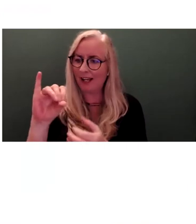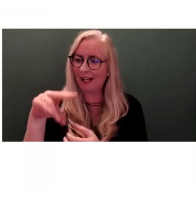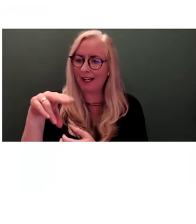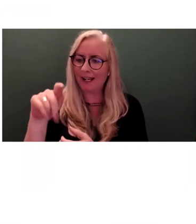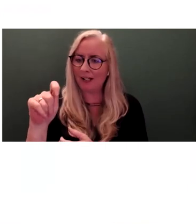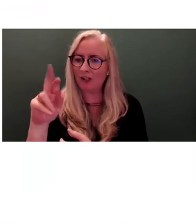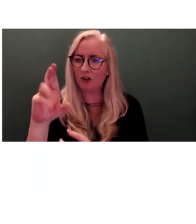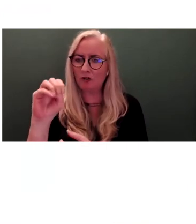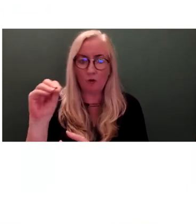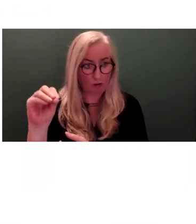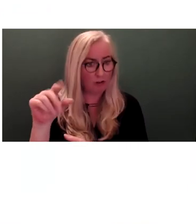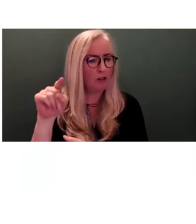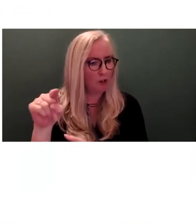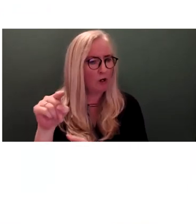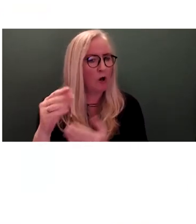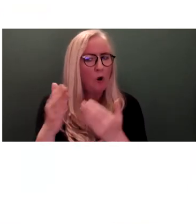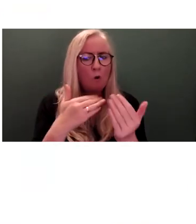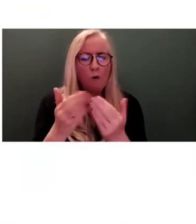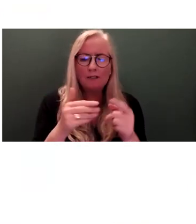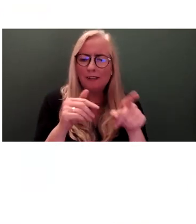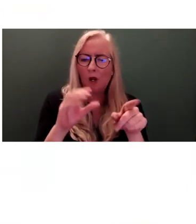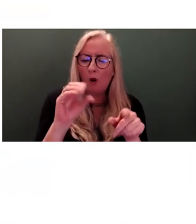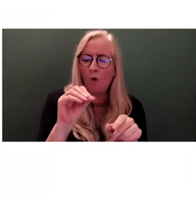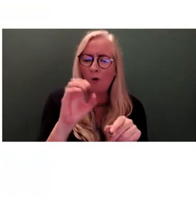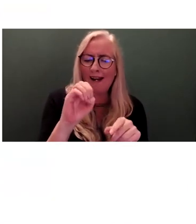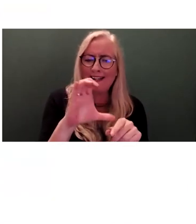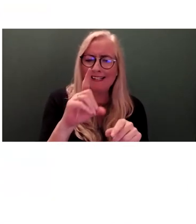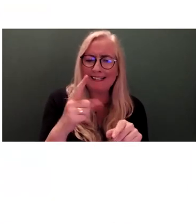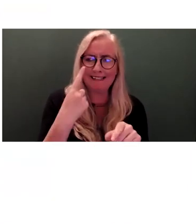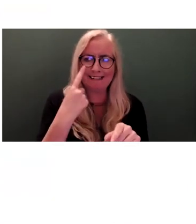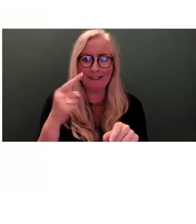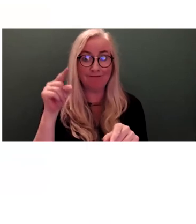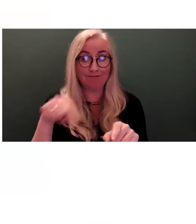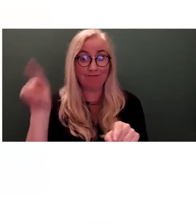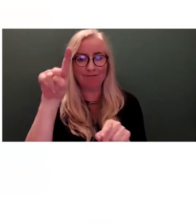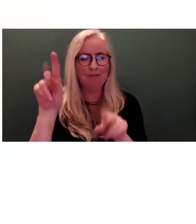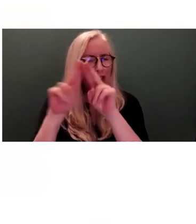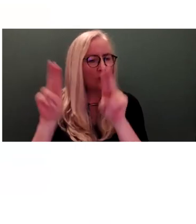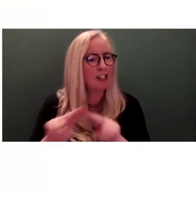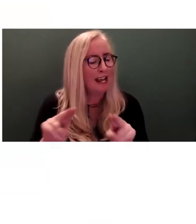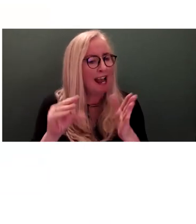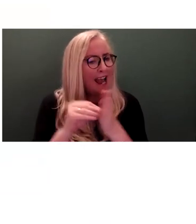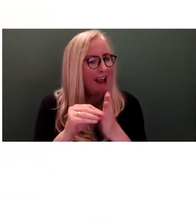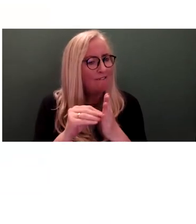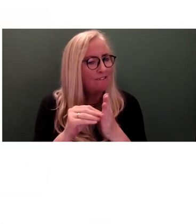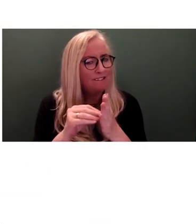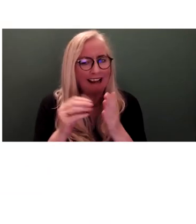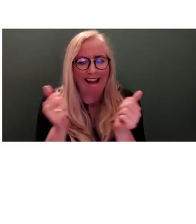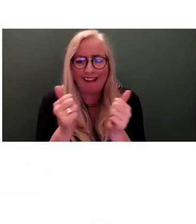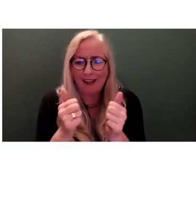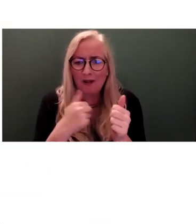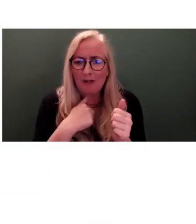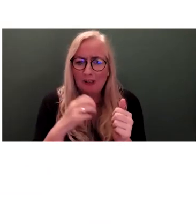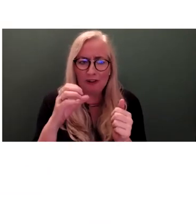and what the OECD sees internationally, is there a best in class that we should be looking to